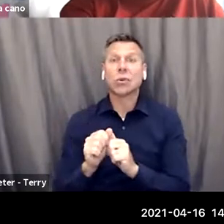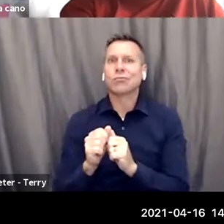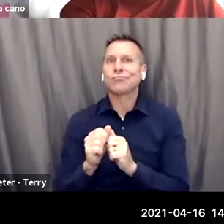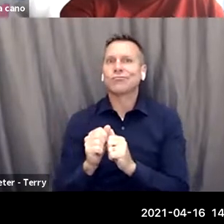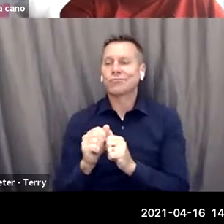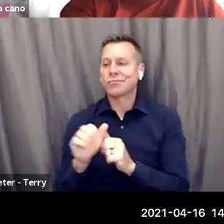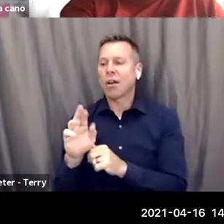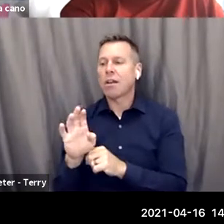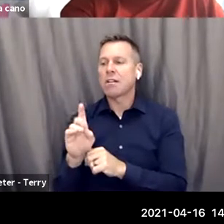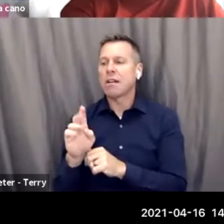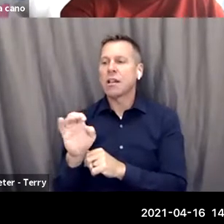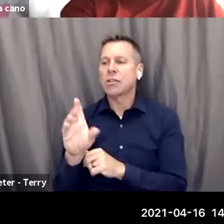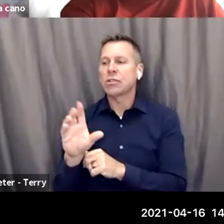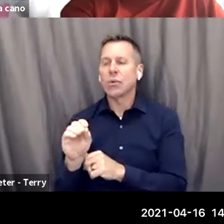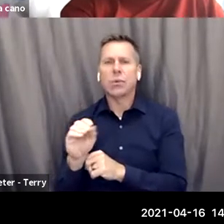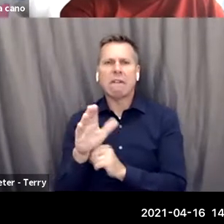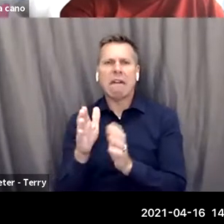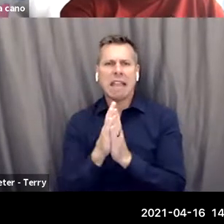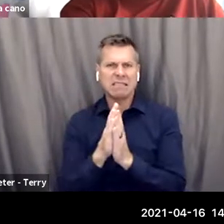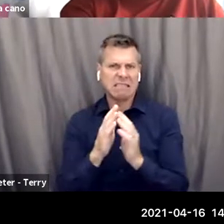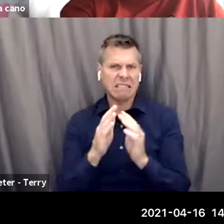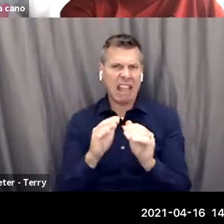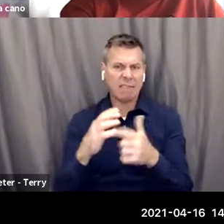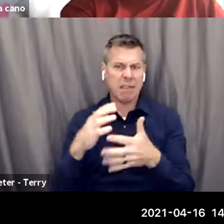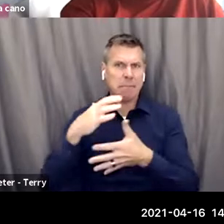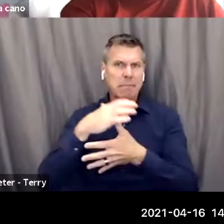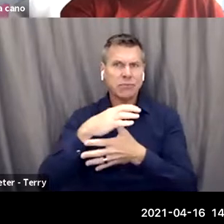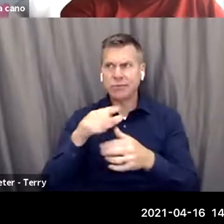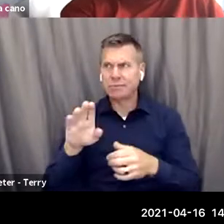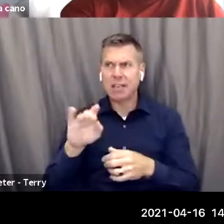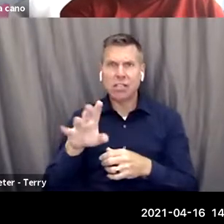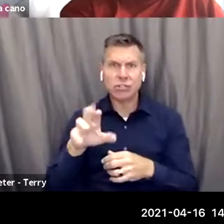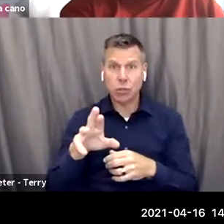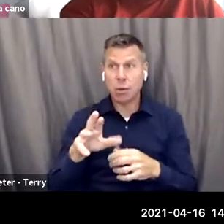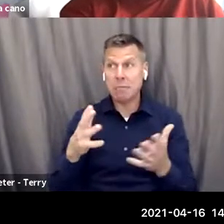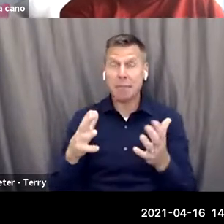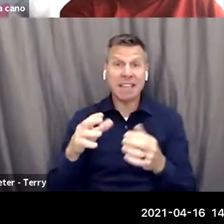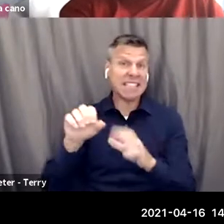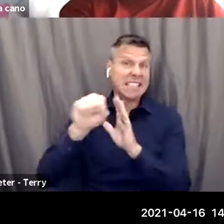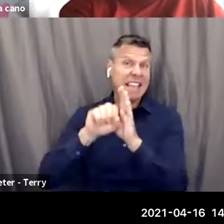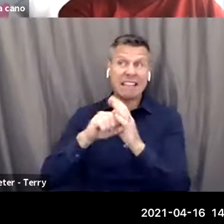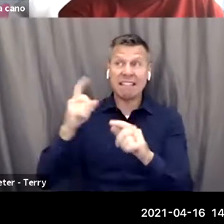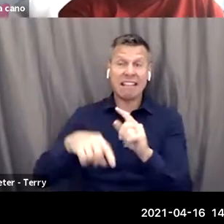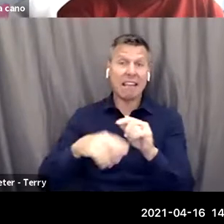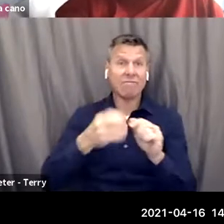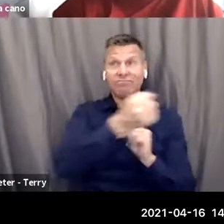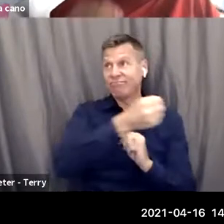Arnaldo asks, is there a list of majors on campus that state will not find employment within their major?